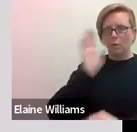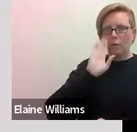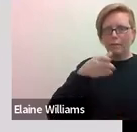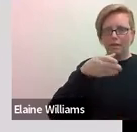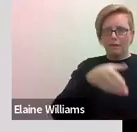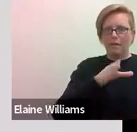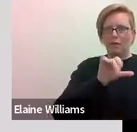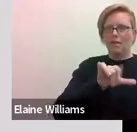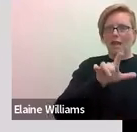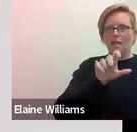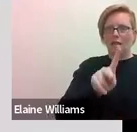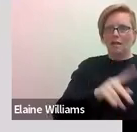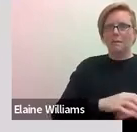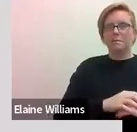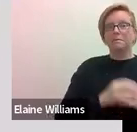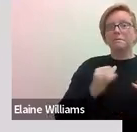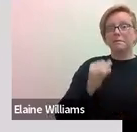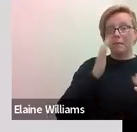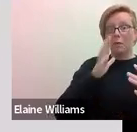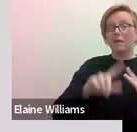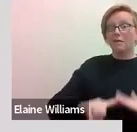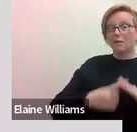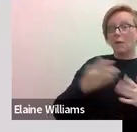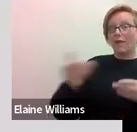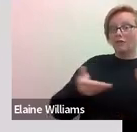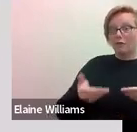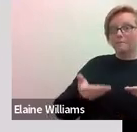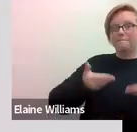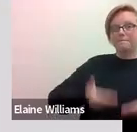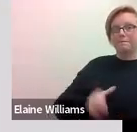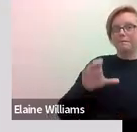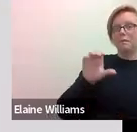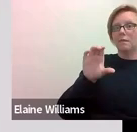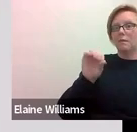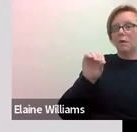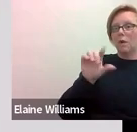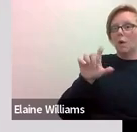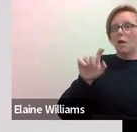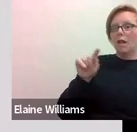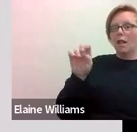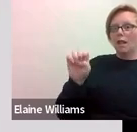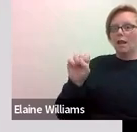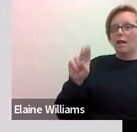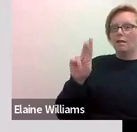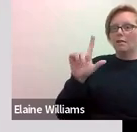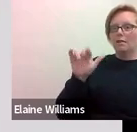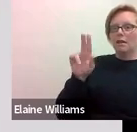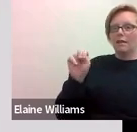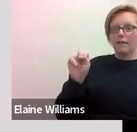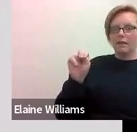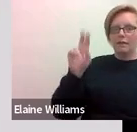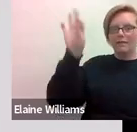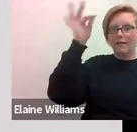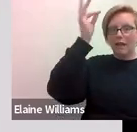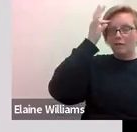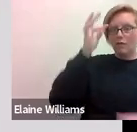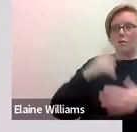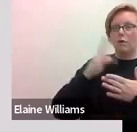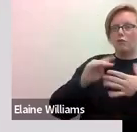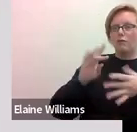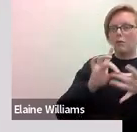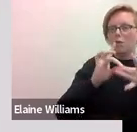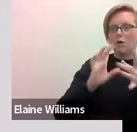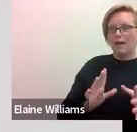We're just going to quickly start with introductions. My name is Colette Sullivan. I am the Federal Programs Coordinator. I recognize most